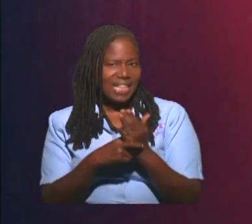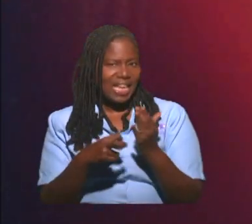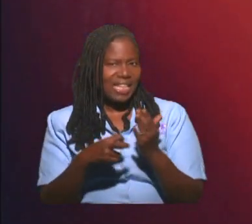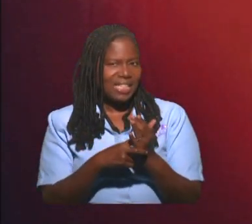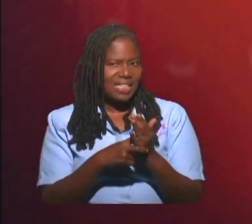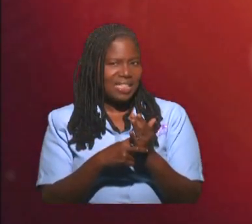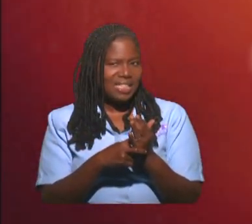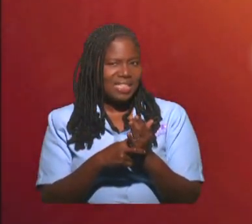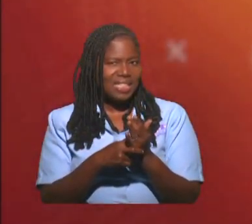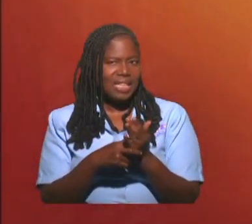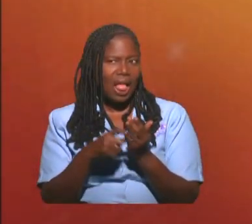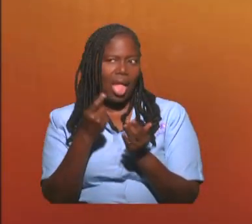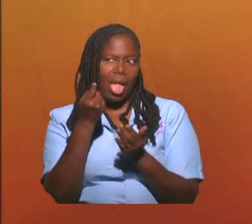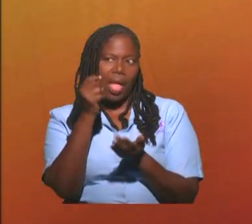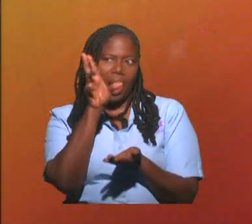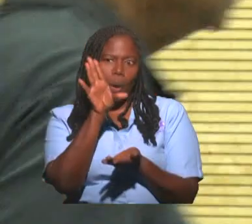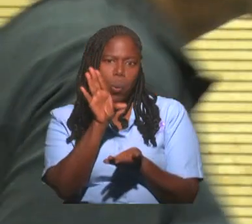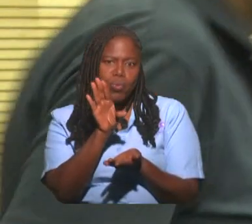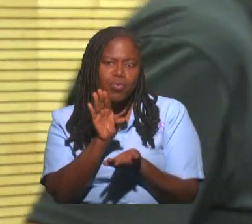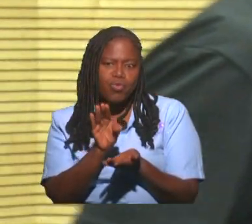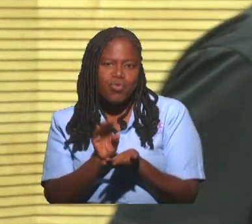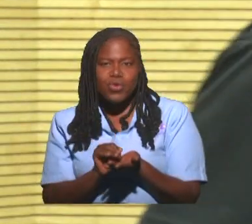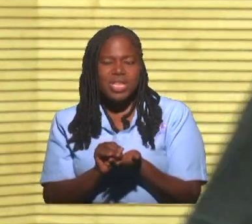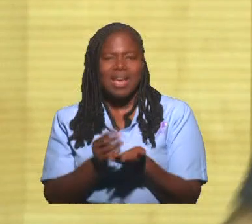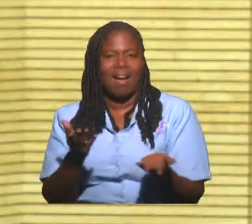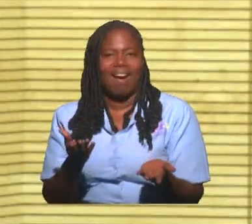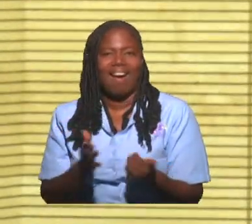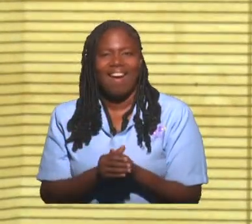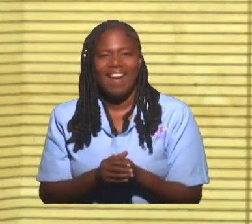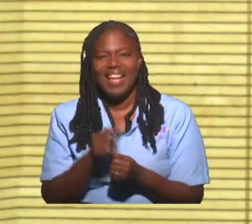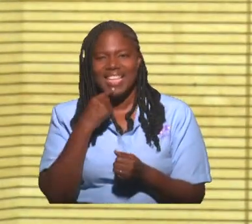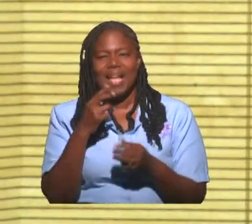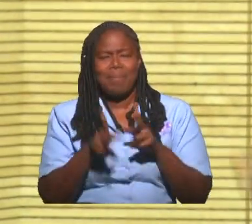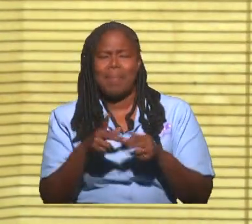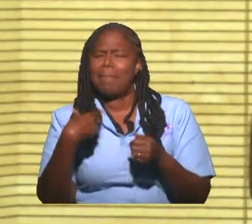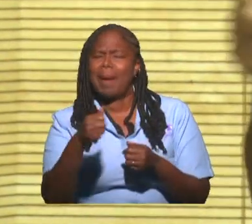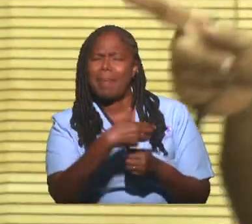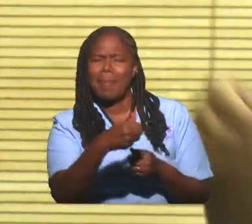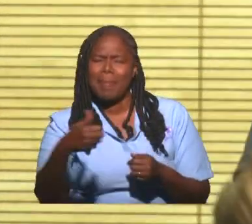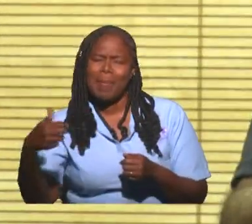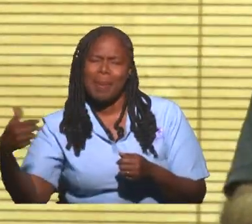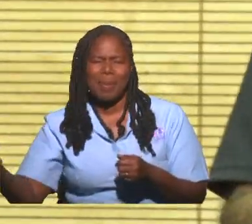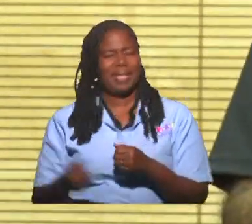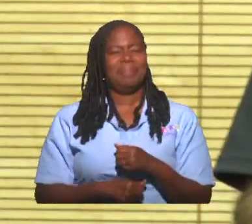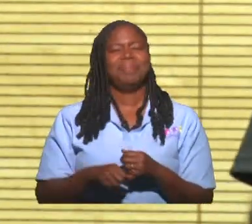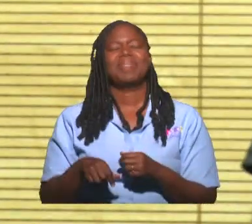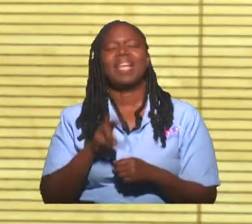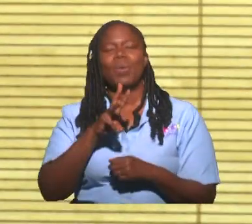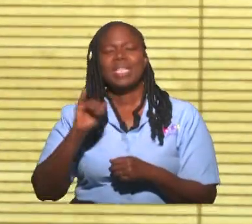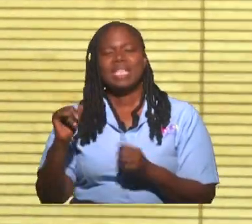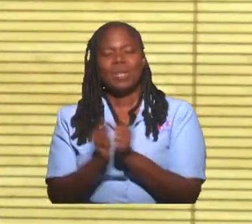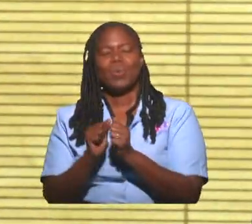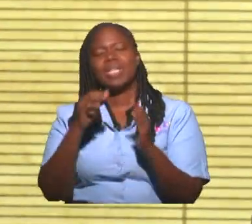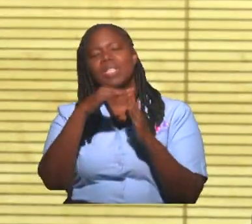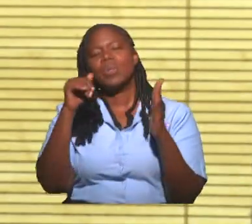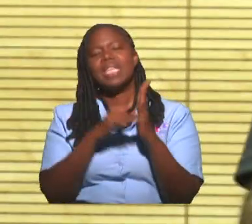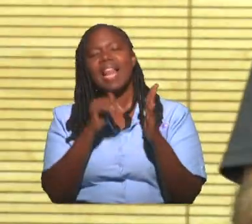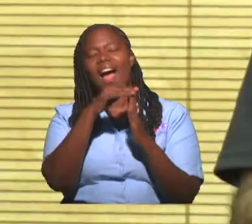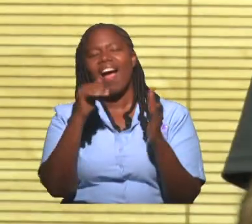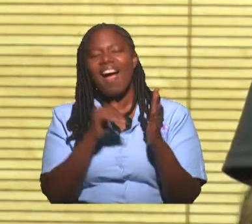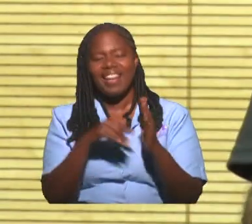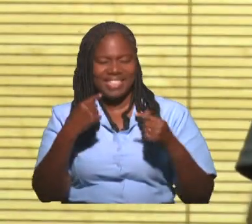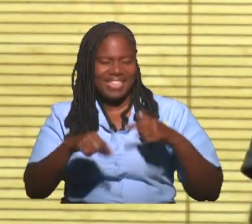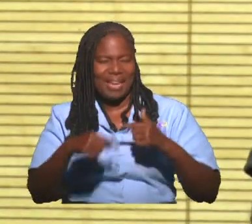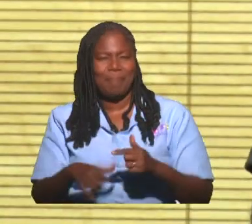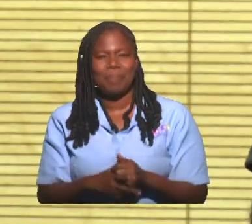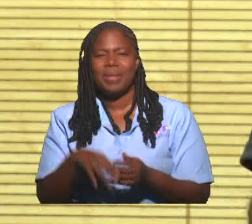are nearing the sold-out marker. Speaking at the local organising committee's press conference, advisor to the LOC, Umar Khan, encouraged persons